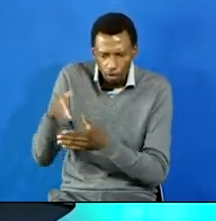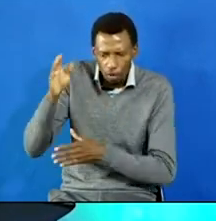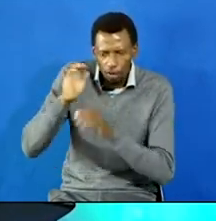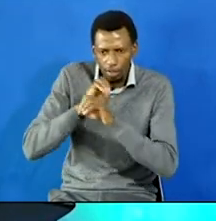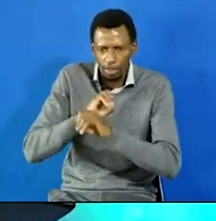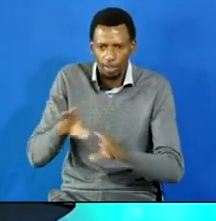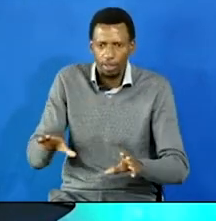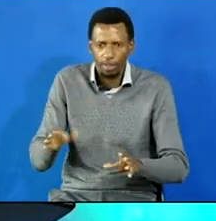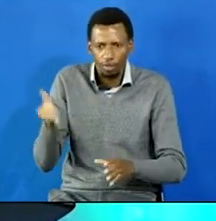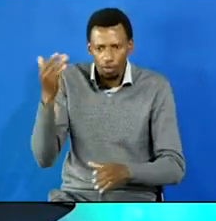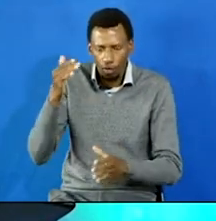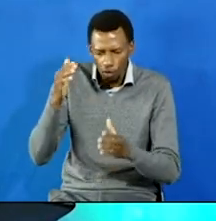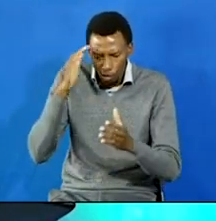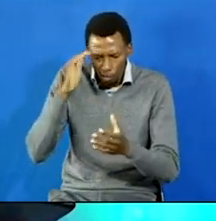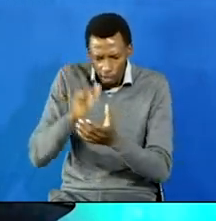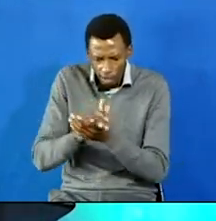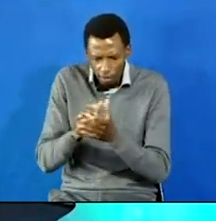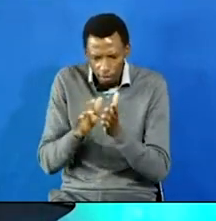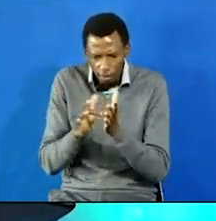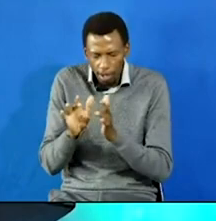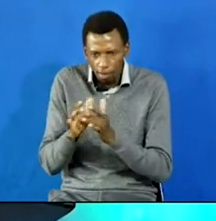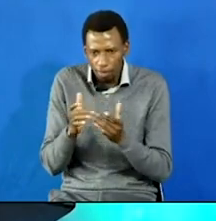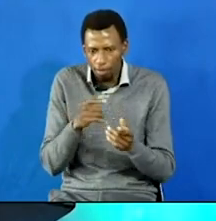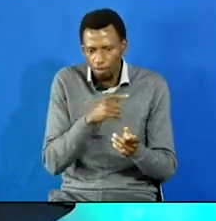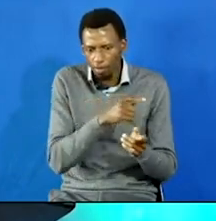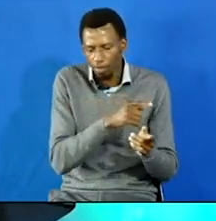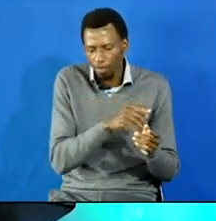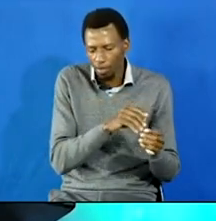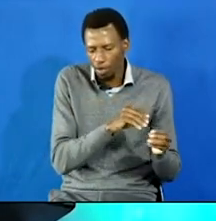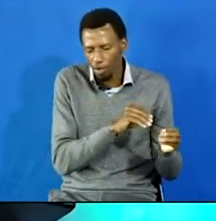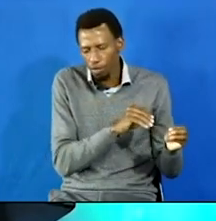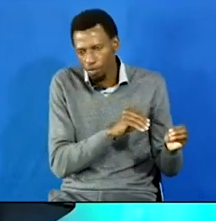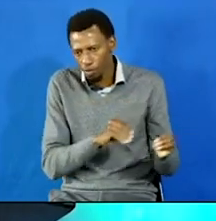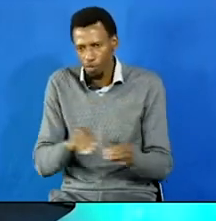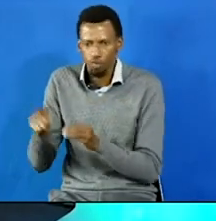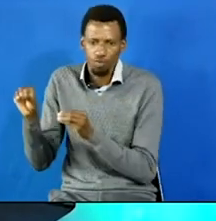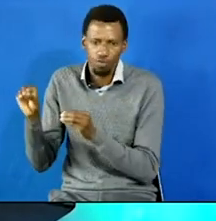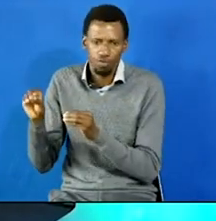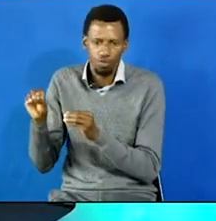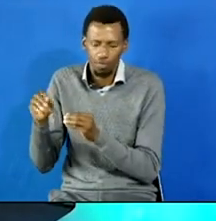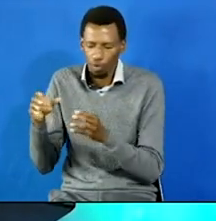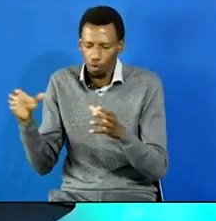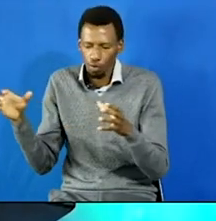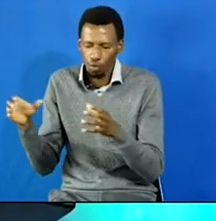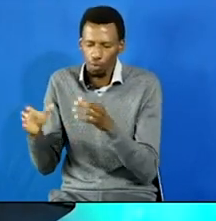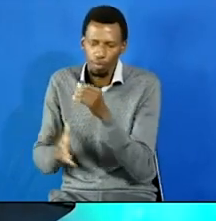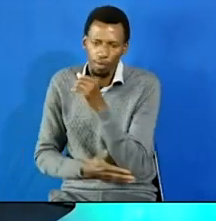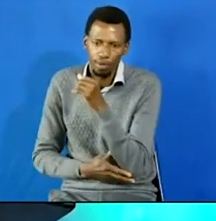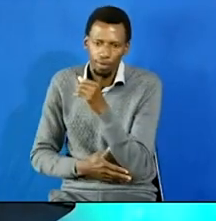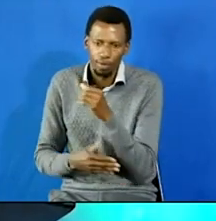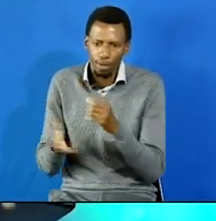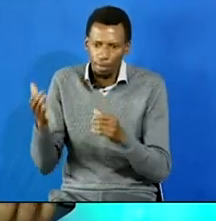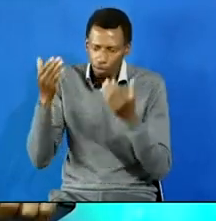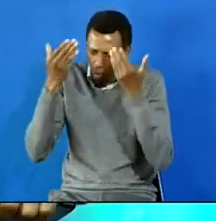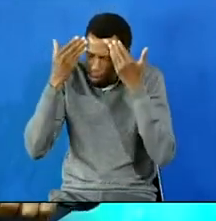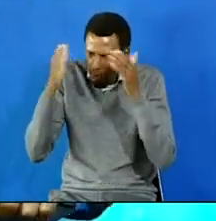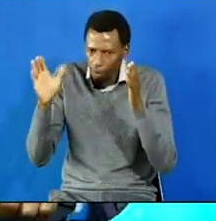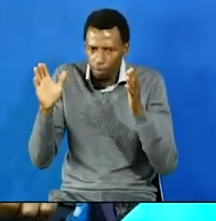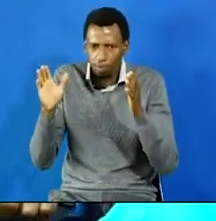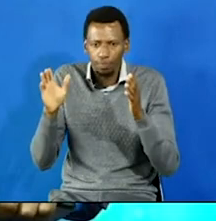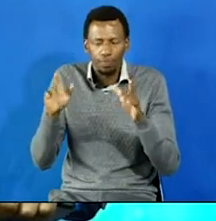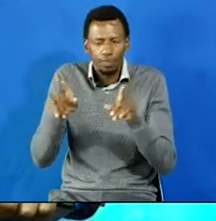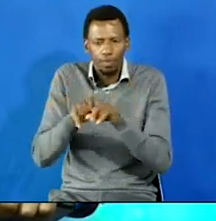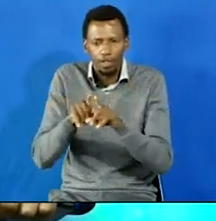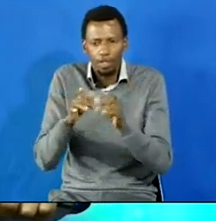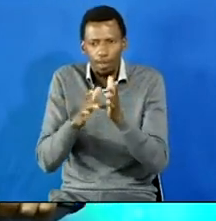did not believe in the scriptures, I was weaned away. I did know, as the word of God says in